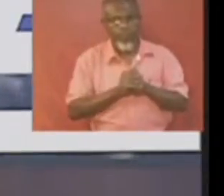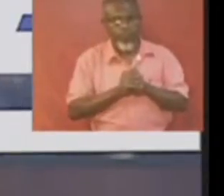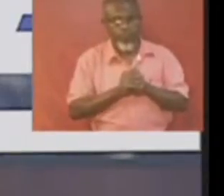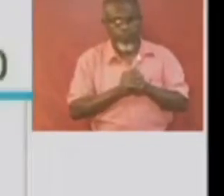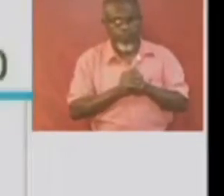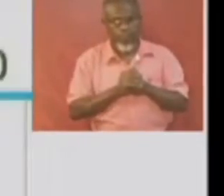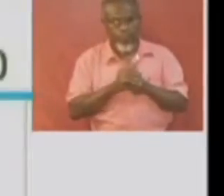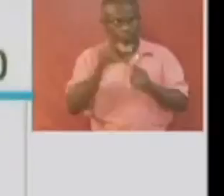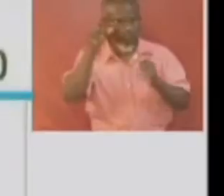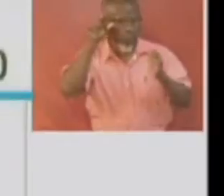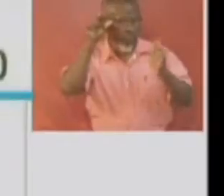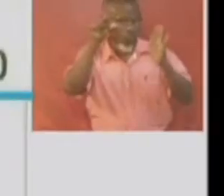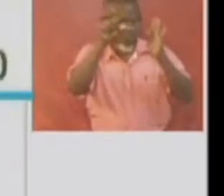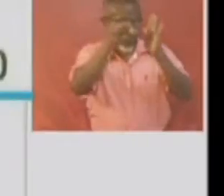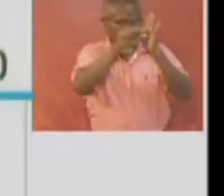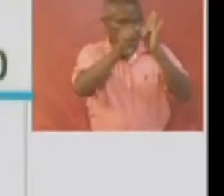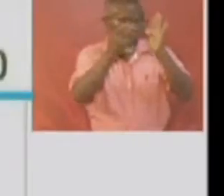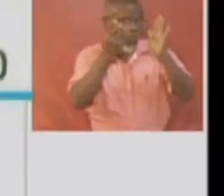slide, please?